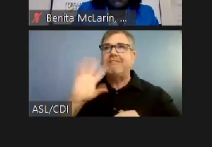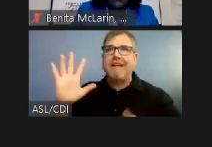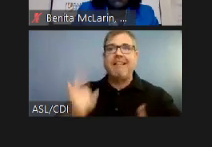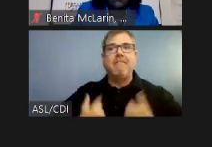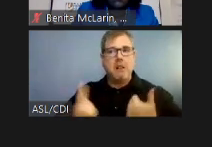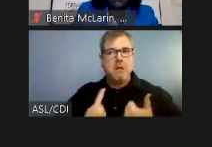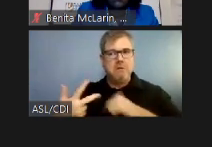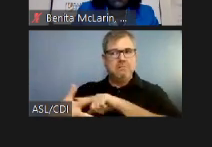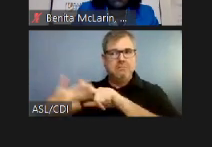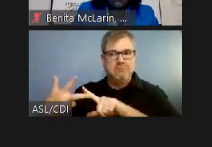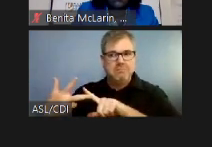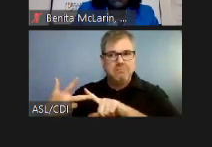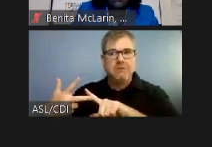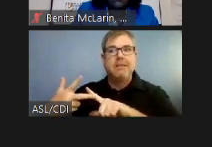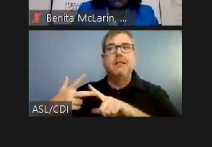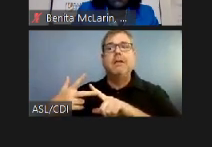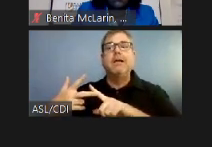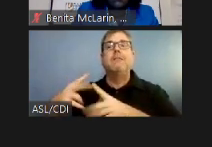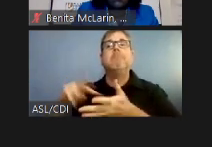1, education.